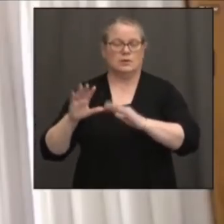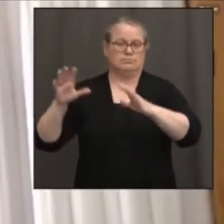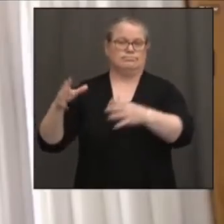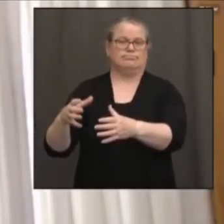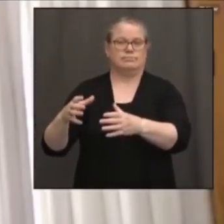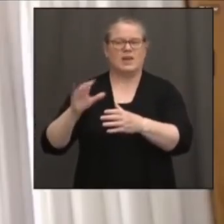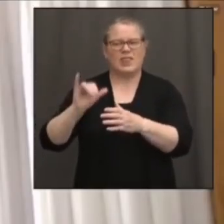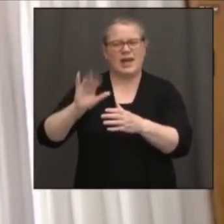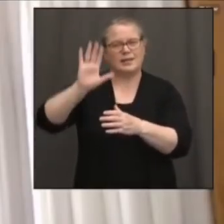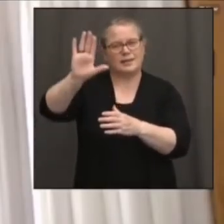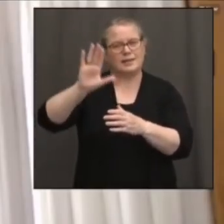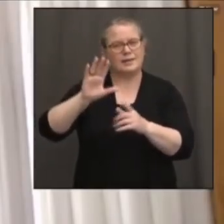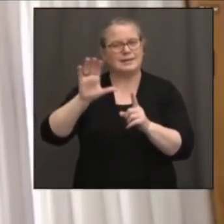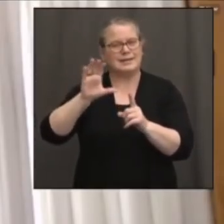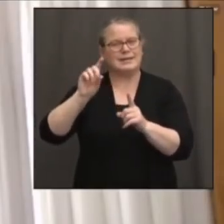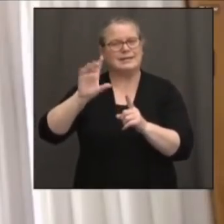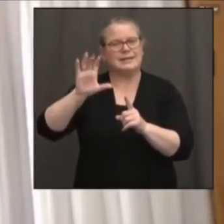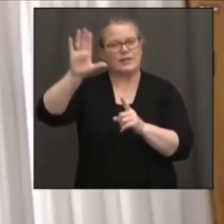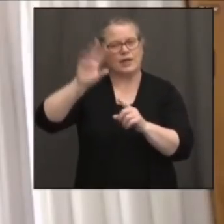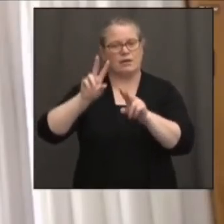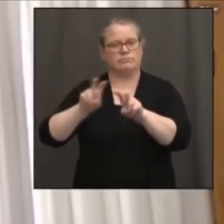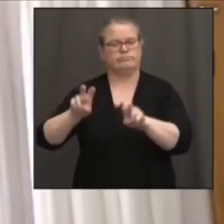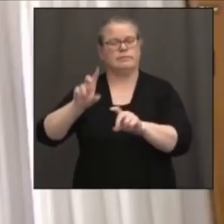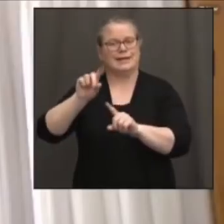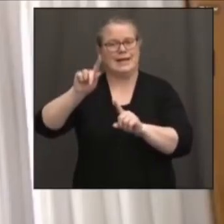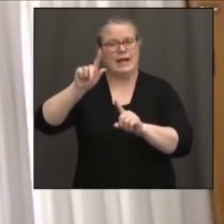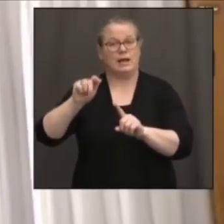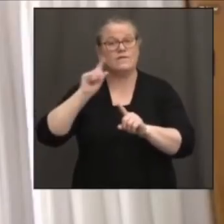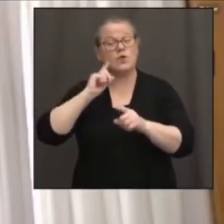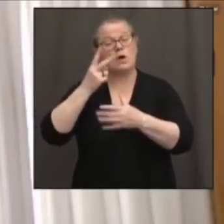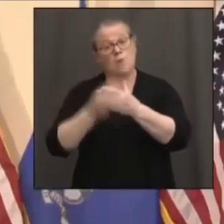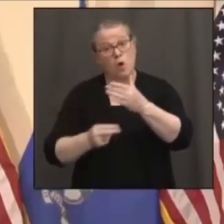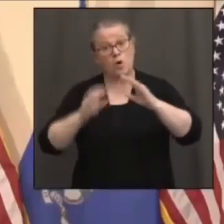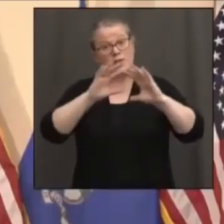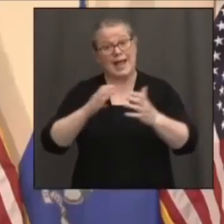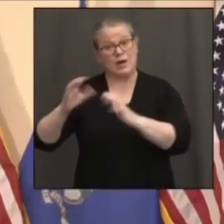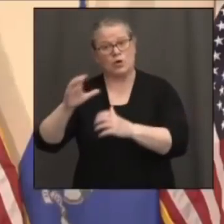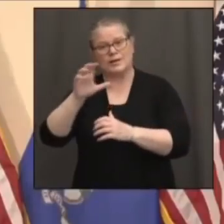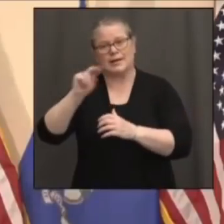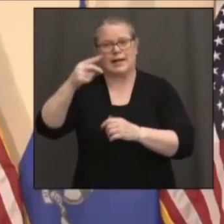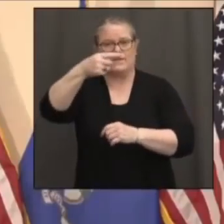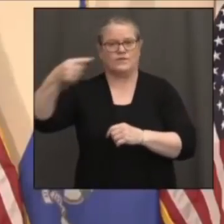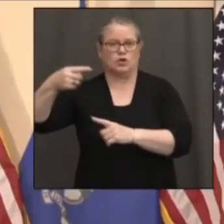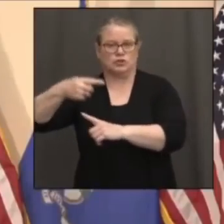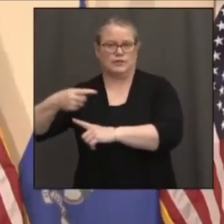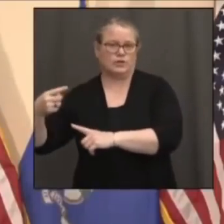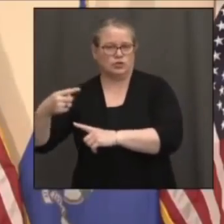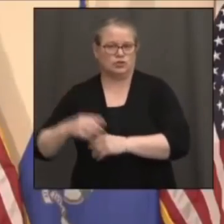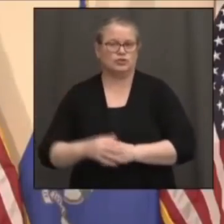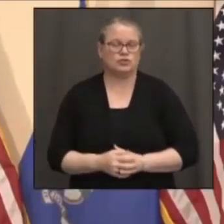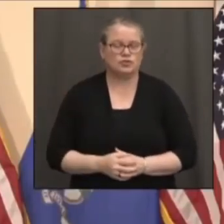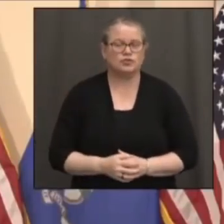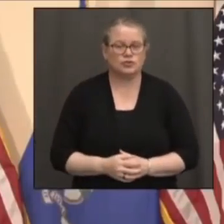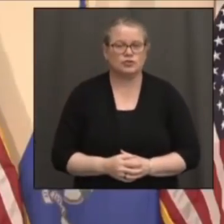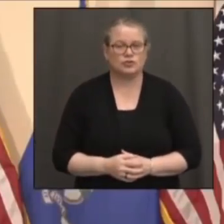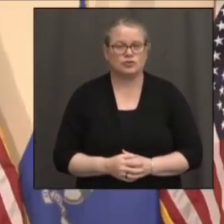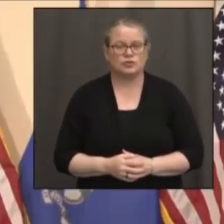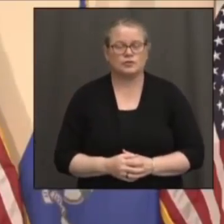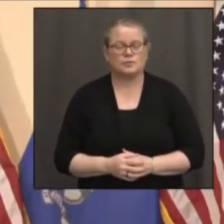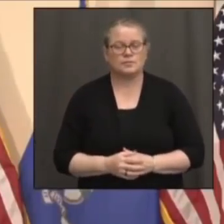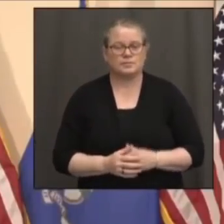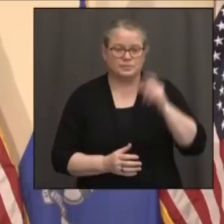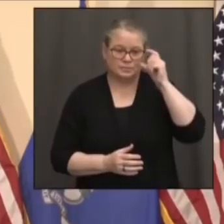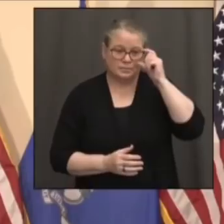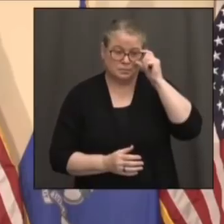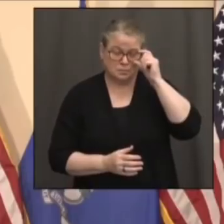that they do. And in both of those categories, Connecticut's currently ranked first in the nation. Okay, thank you. When it comes to